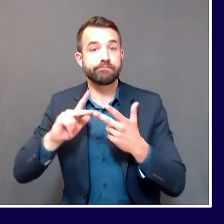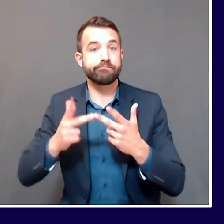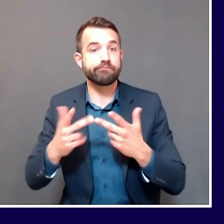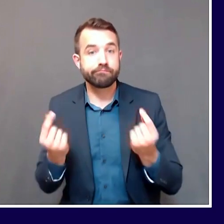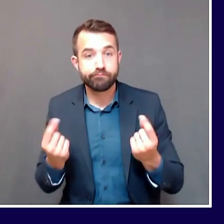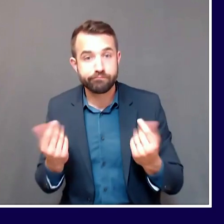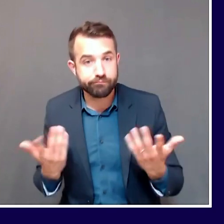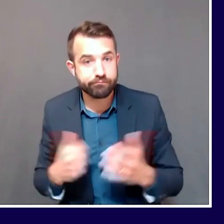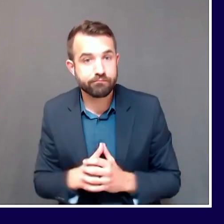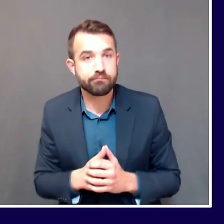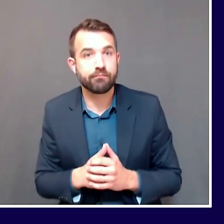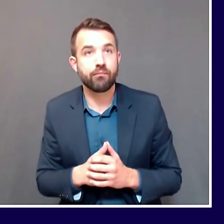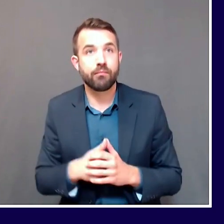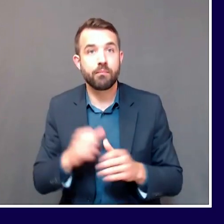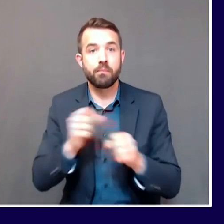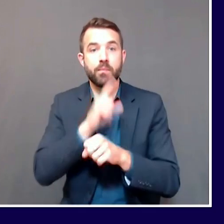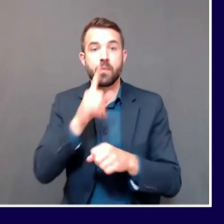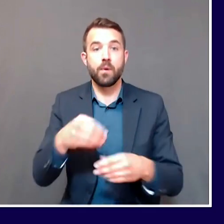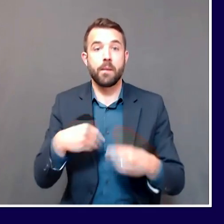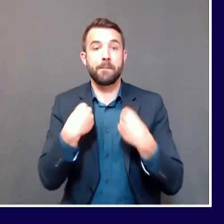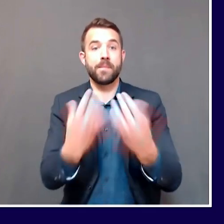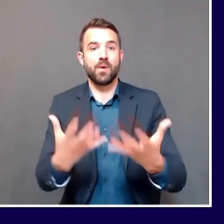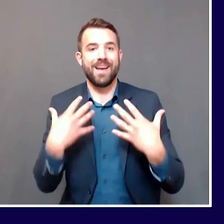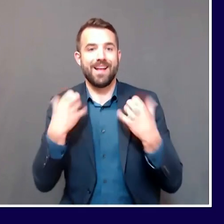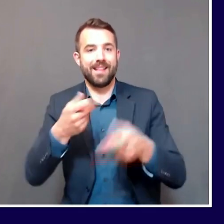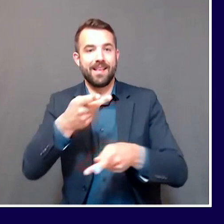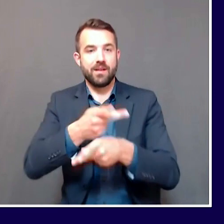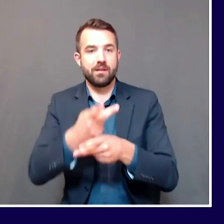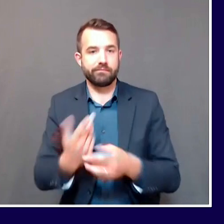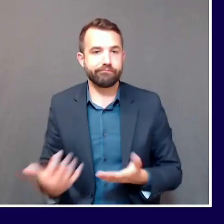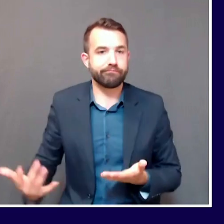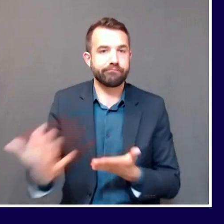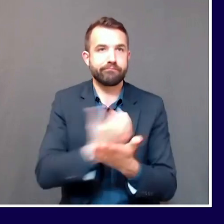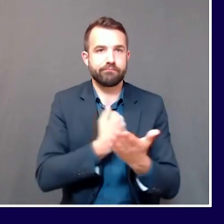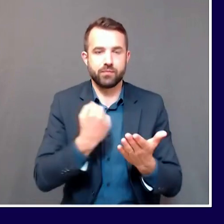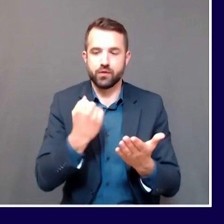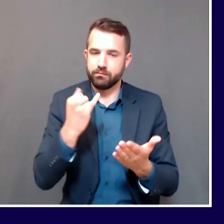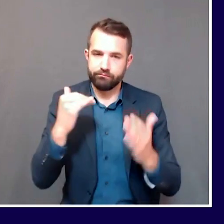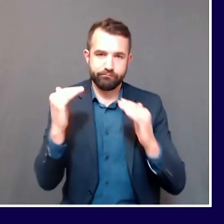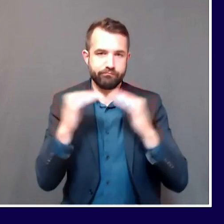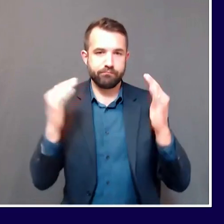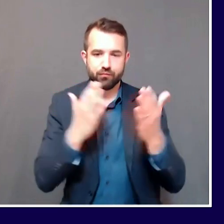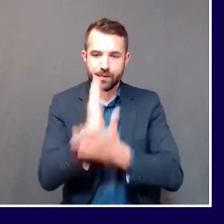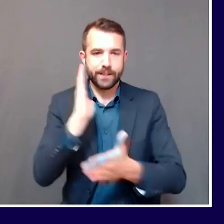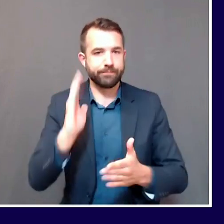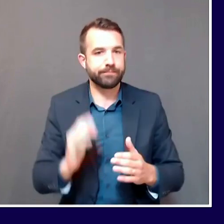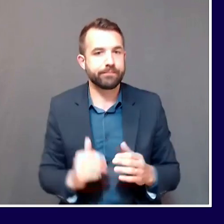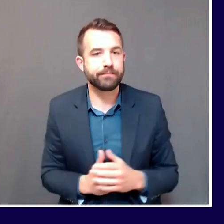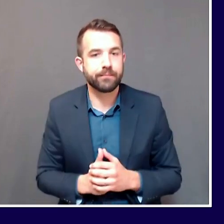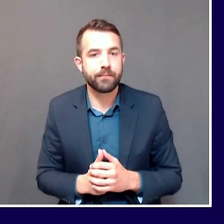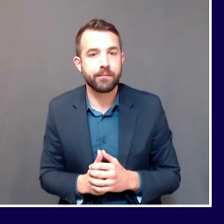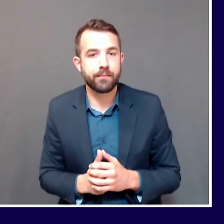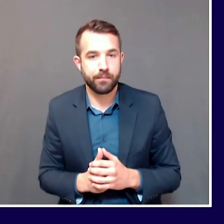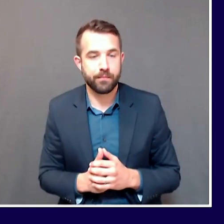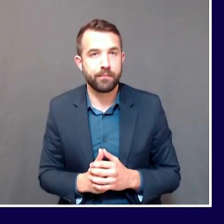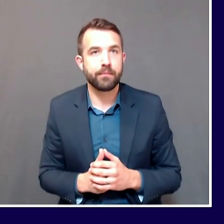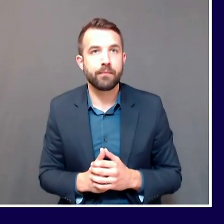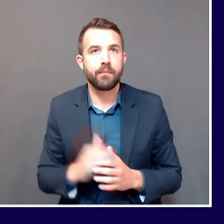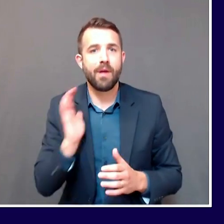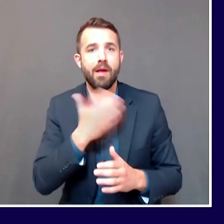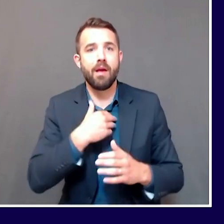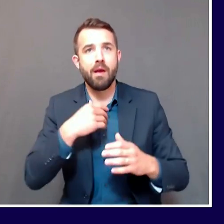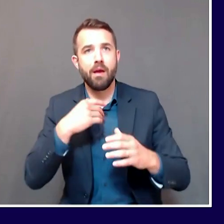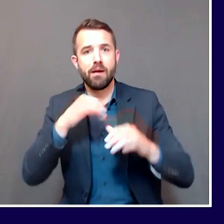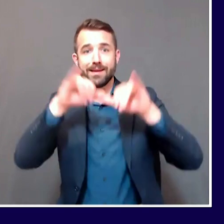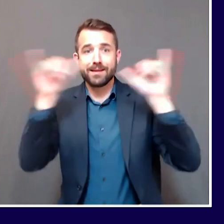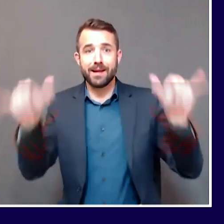getting the health care that they deserve because we do have a high quality healthcare system in the state of Maine. How do we ensure that everybody